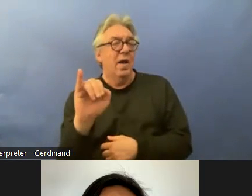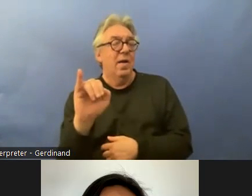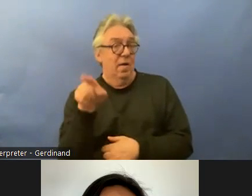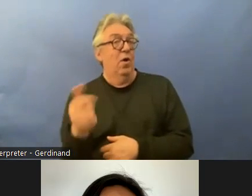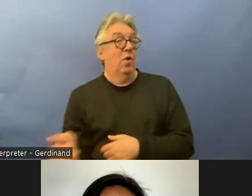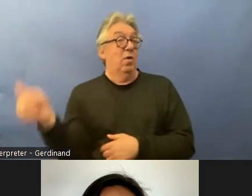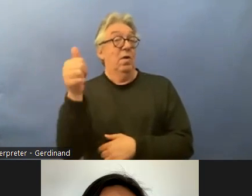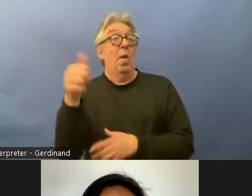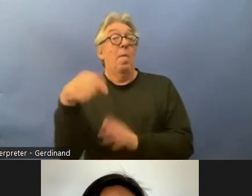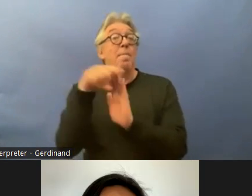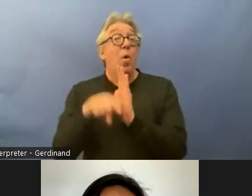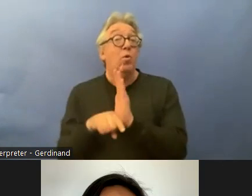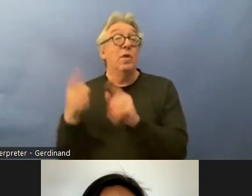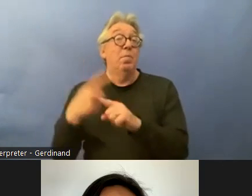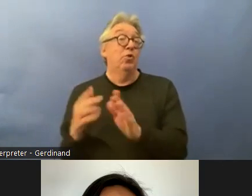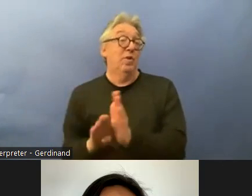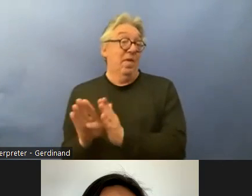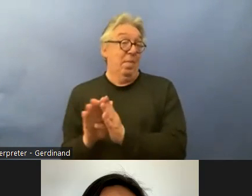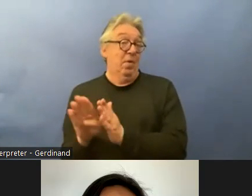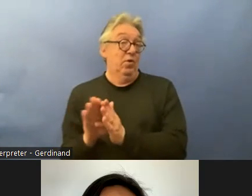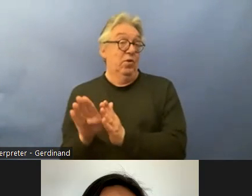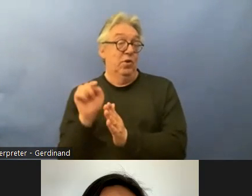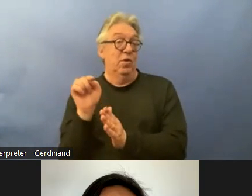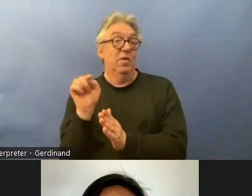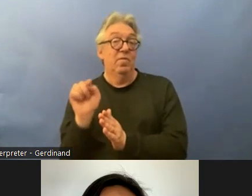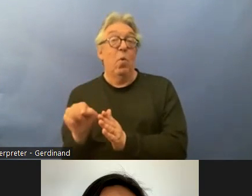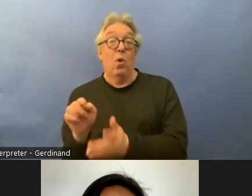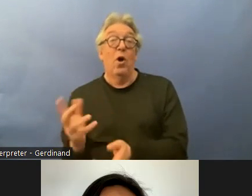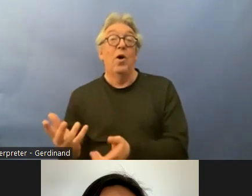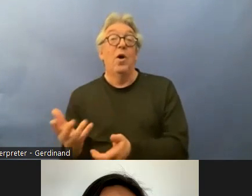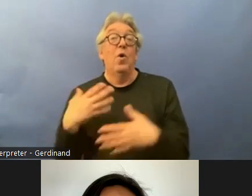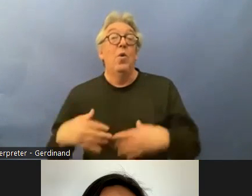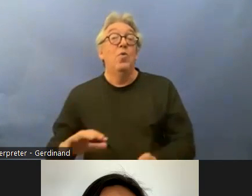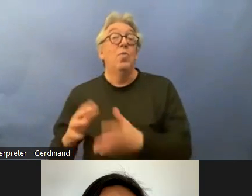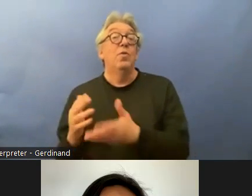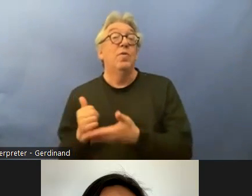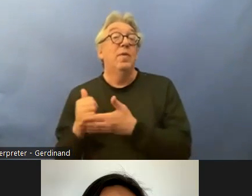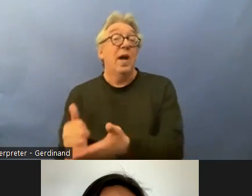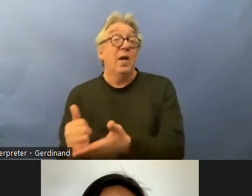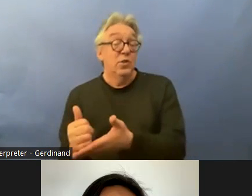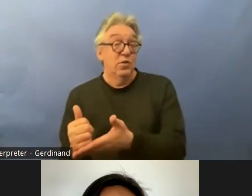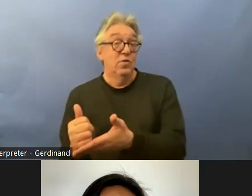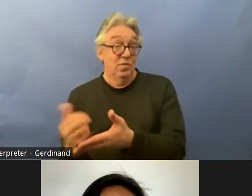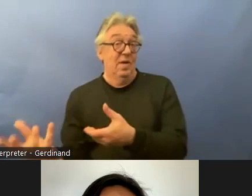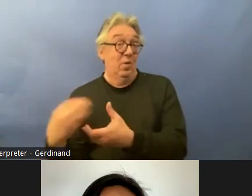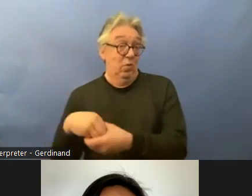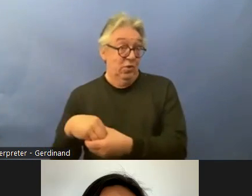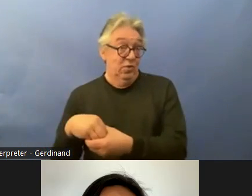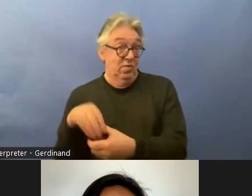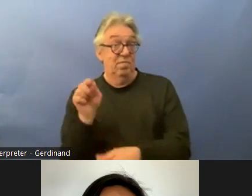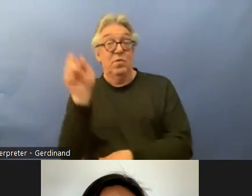and development in the inclusive humanitarian action. Orika and his team in